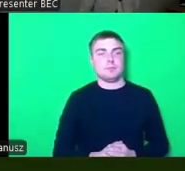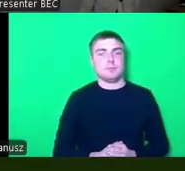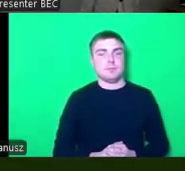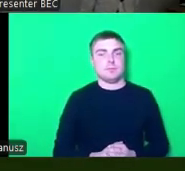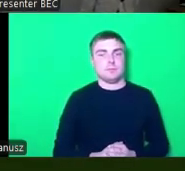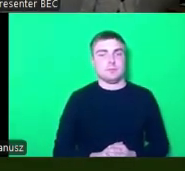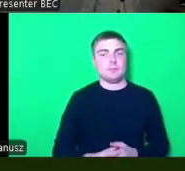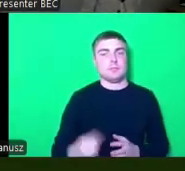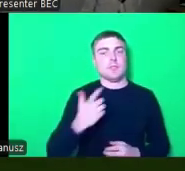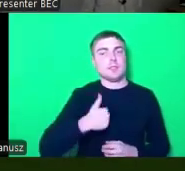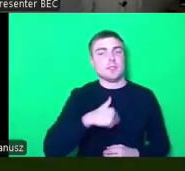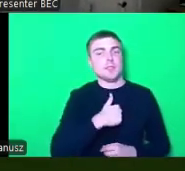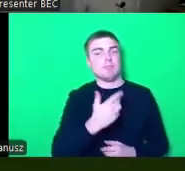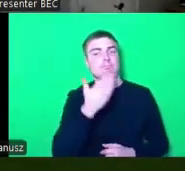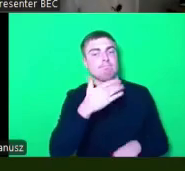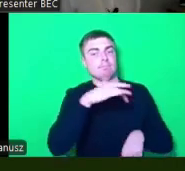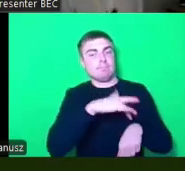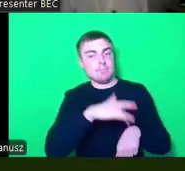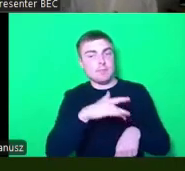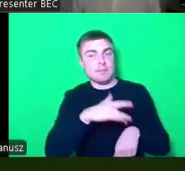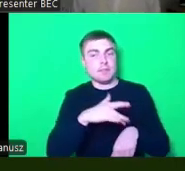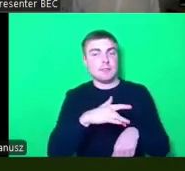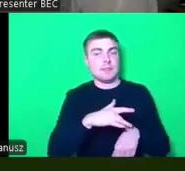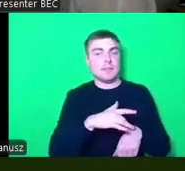trained Bayesian belief network where